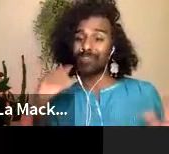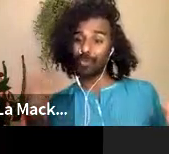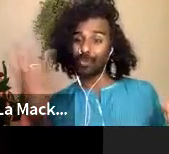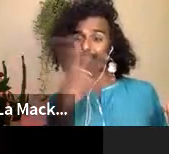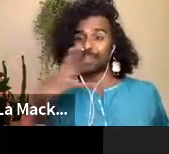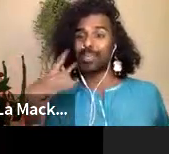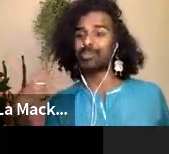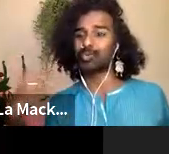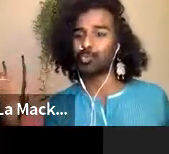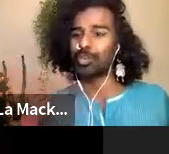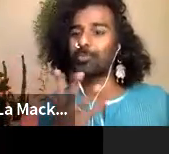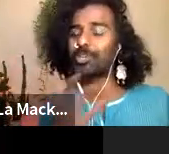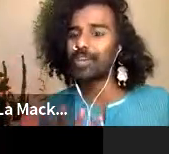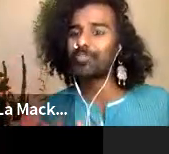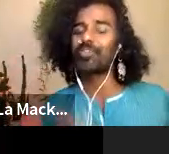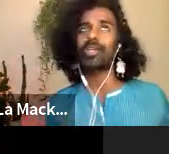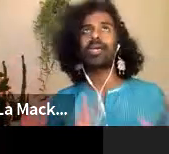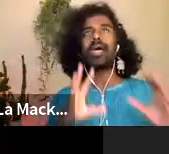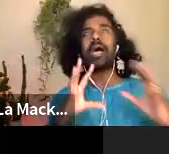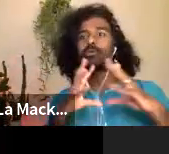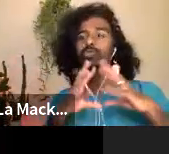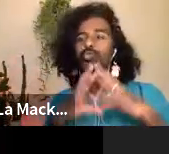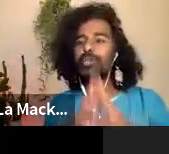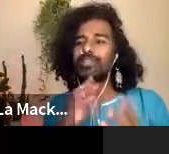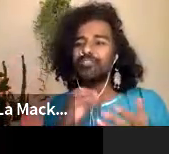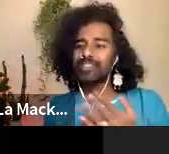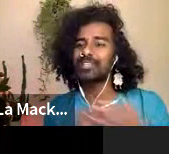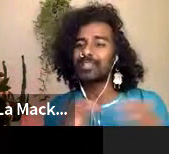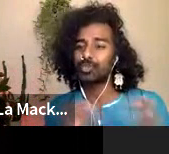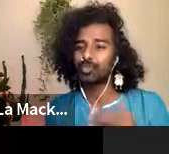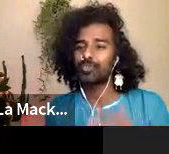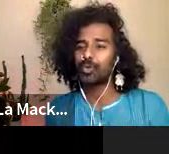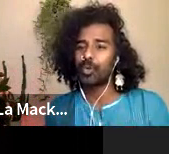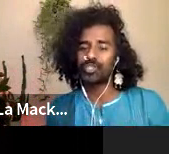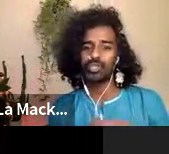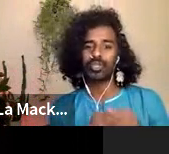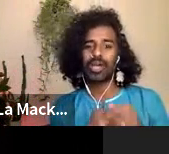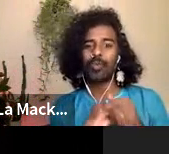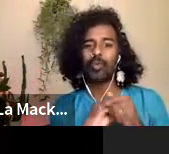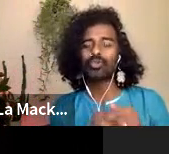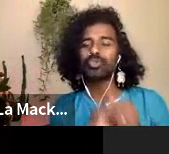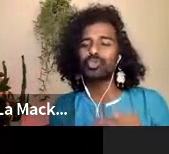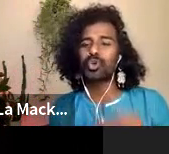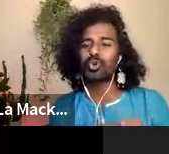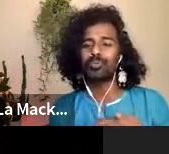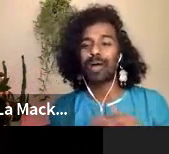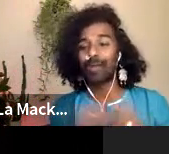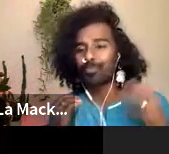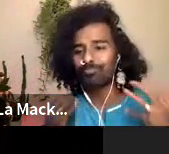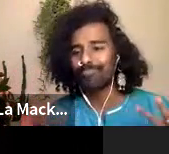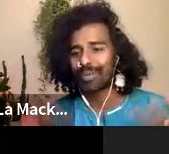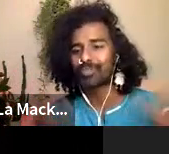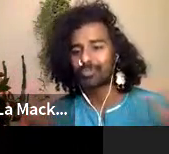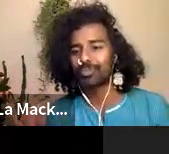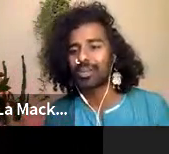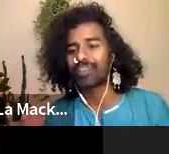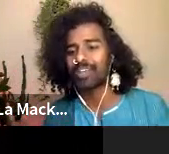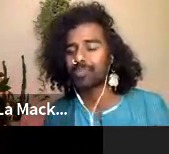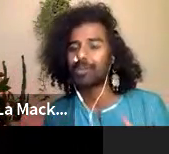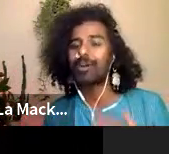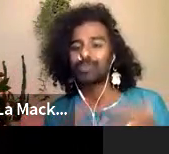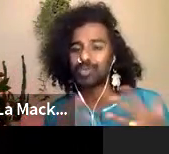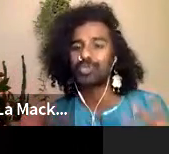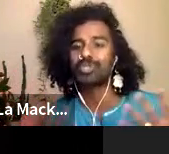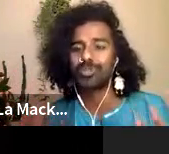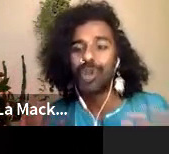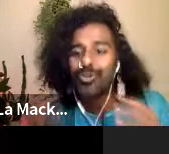stage and my voice really has to do pretty much everything. And I was really fascinated with the question. I wanted to know, as you might have